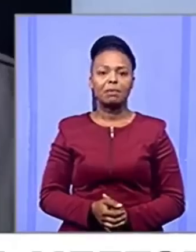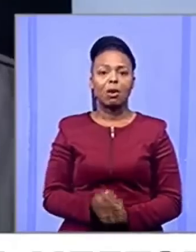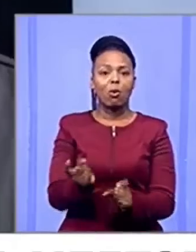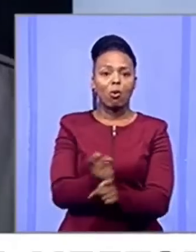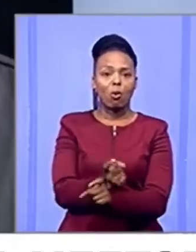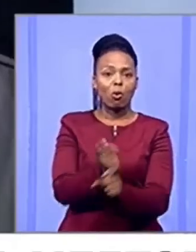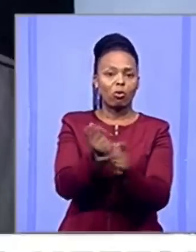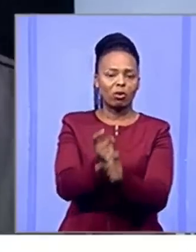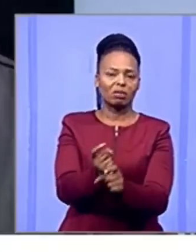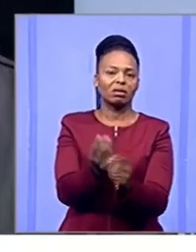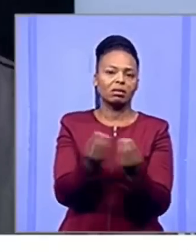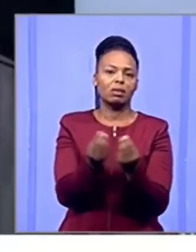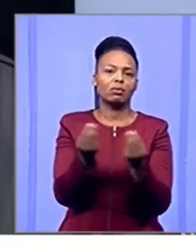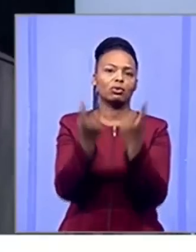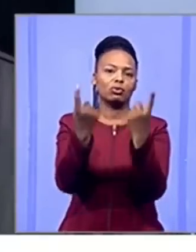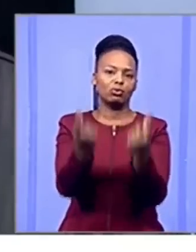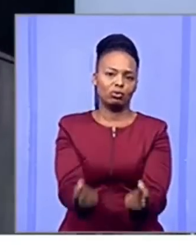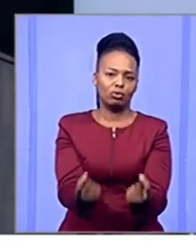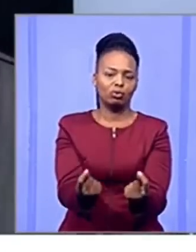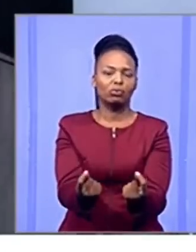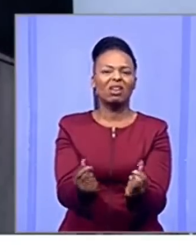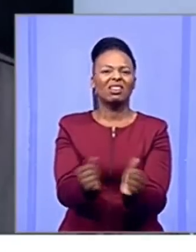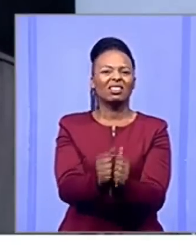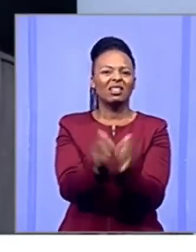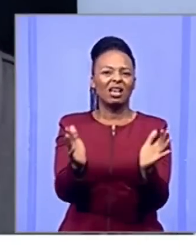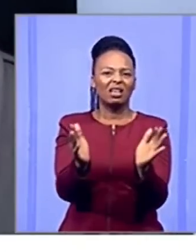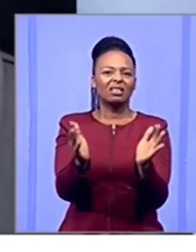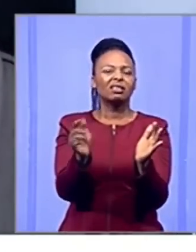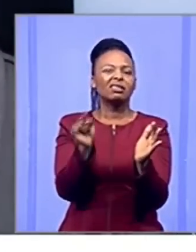always do something, starting with